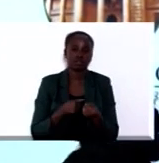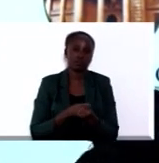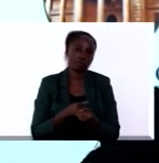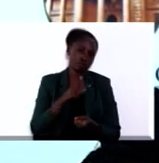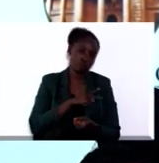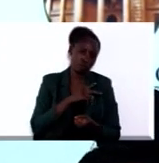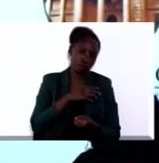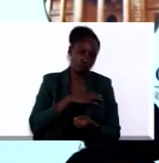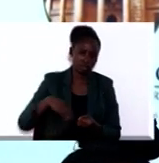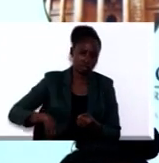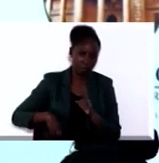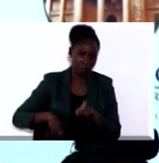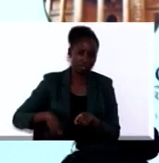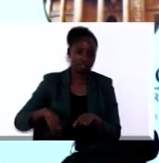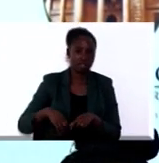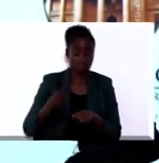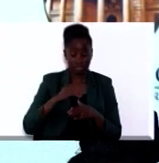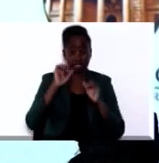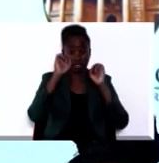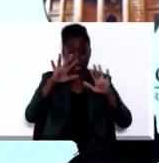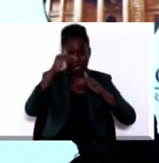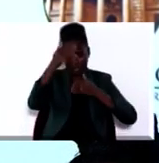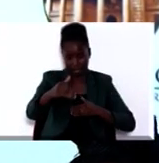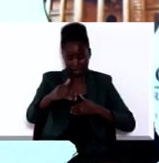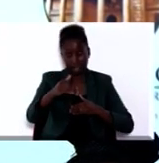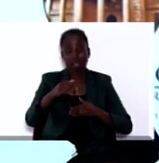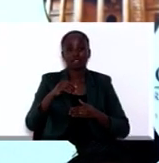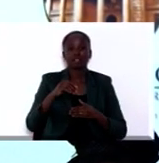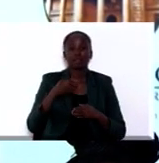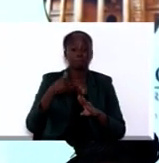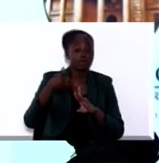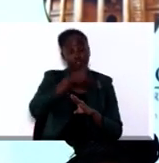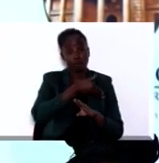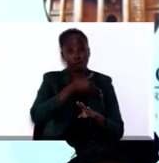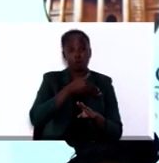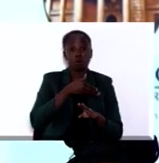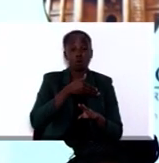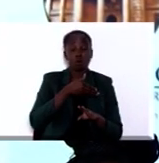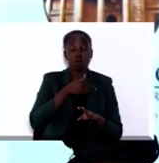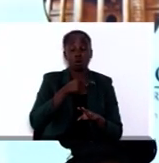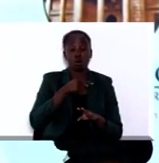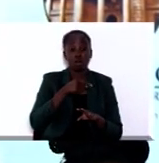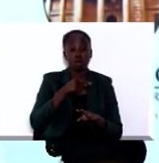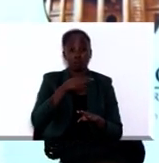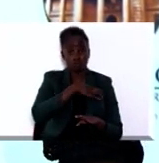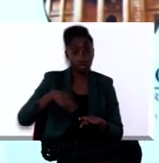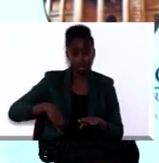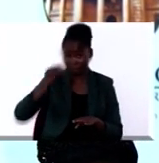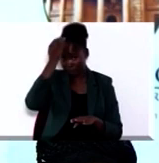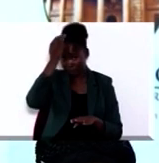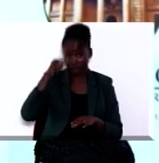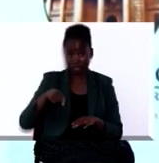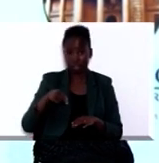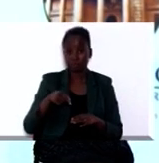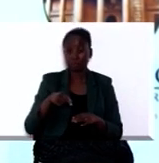the turn of this millennium, our former president, Thabo Mbeki, proclaimed that we had entered the African